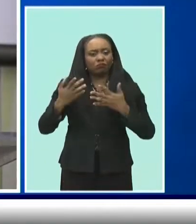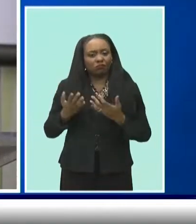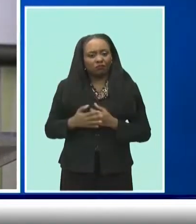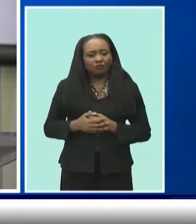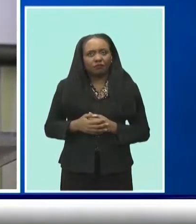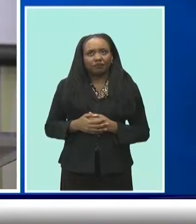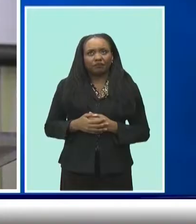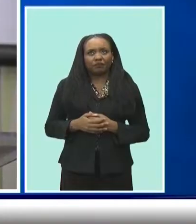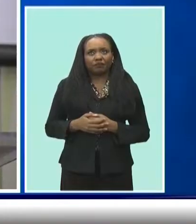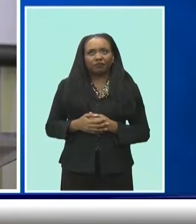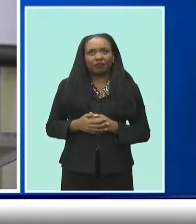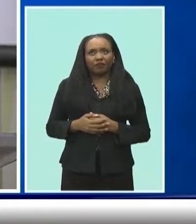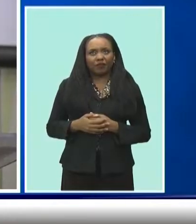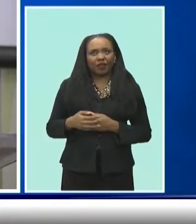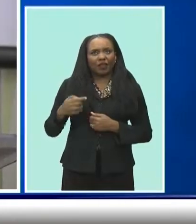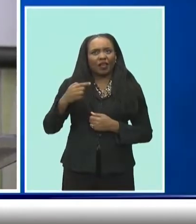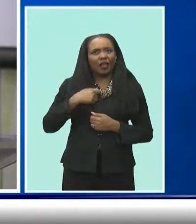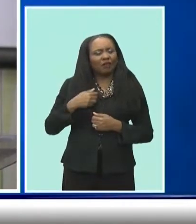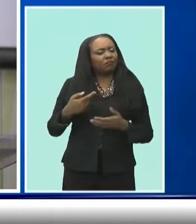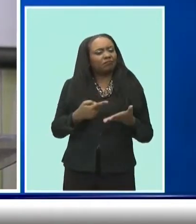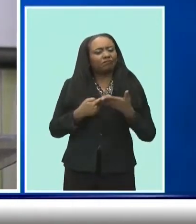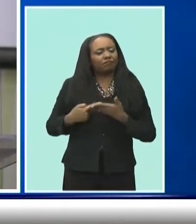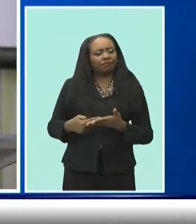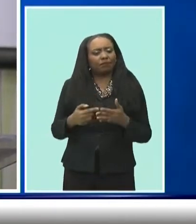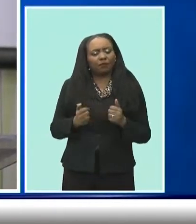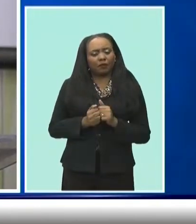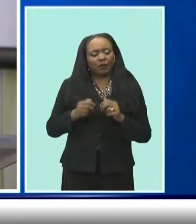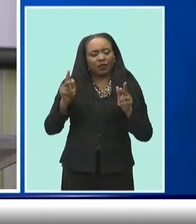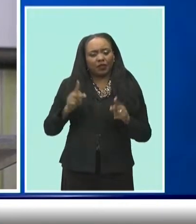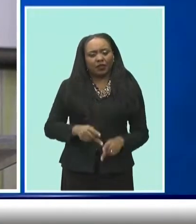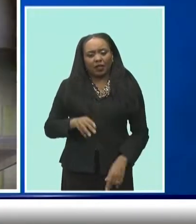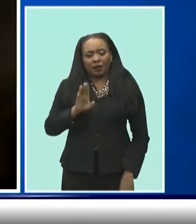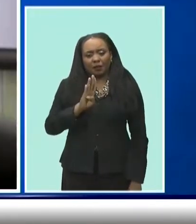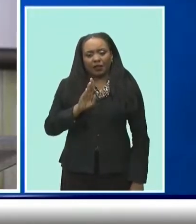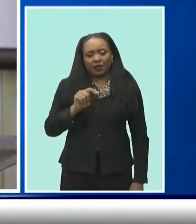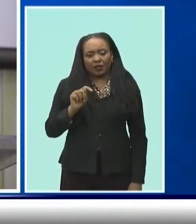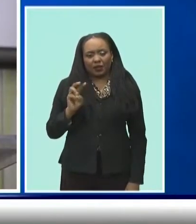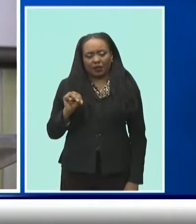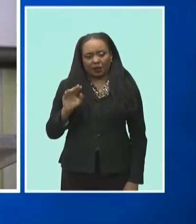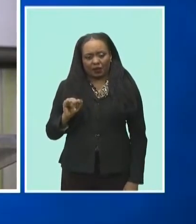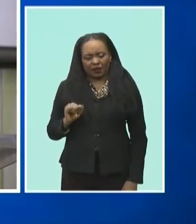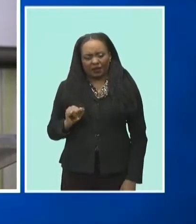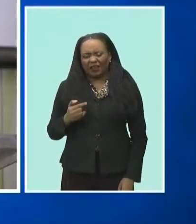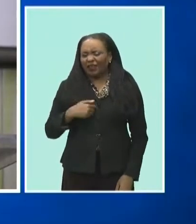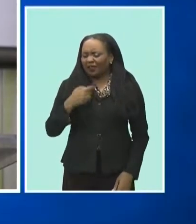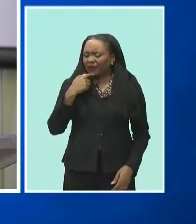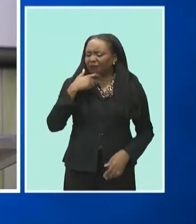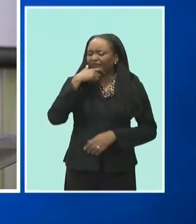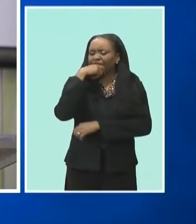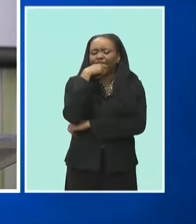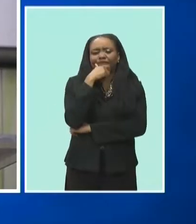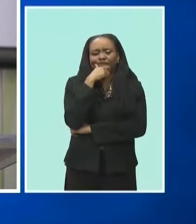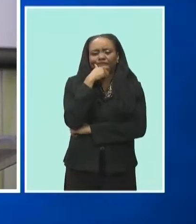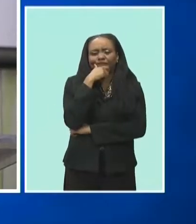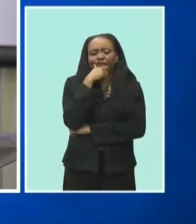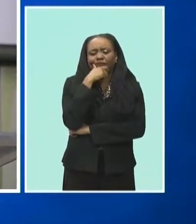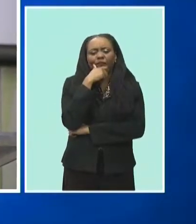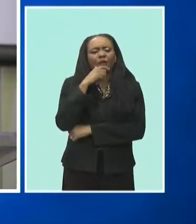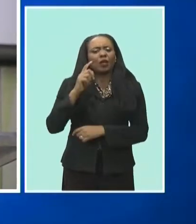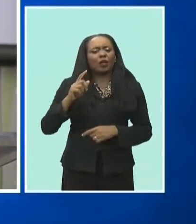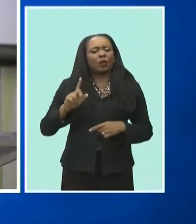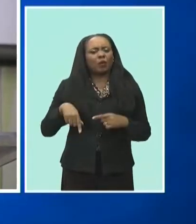the BTMI. I was saying, for everyone, when you are president, you think of something that would be your signature